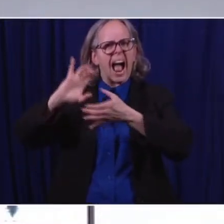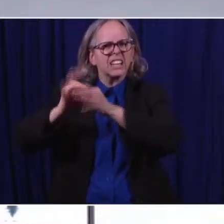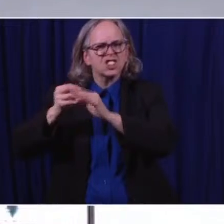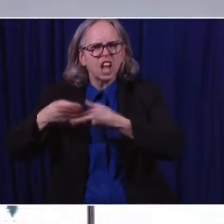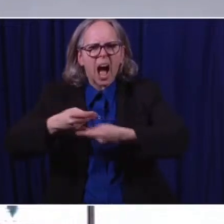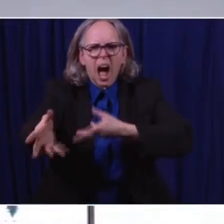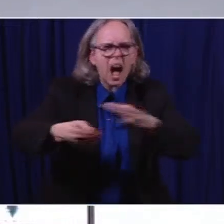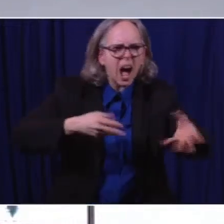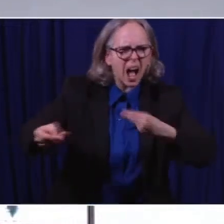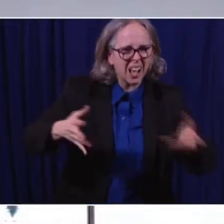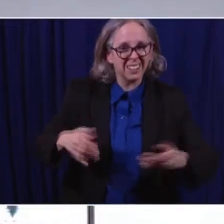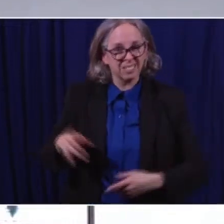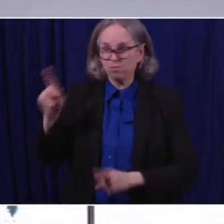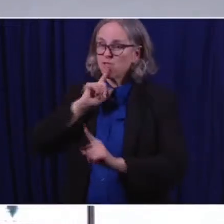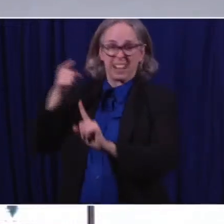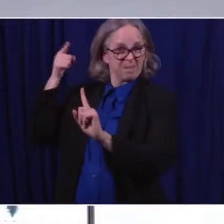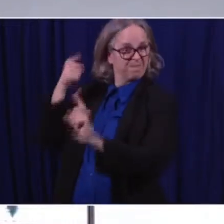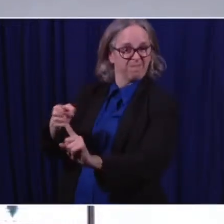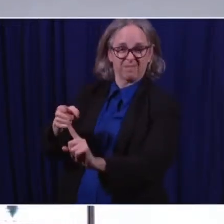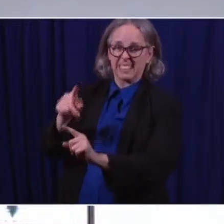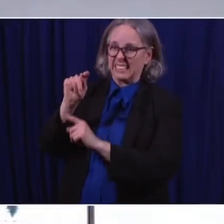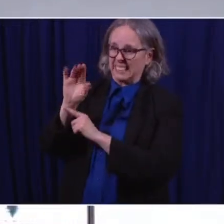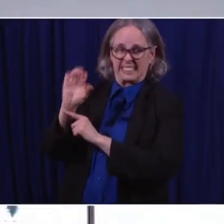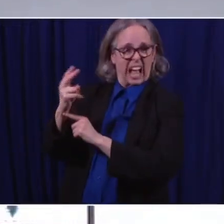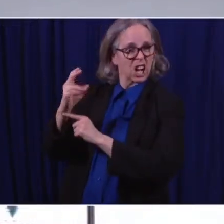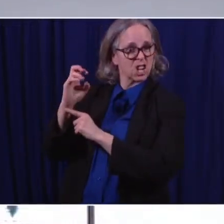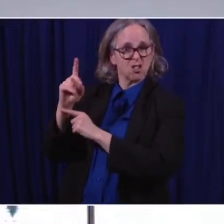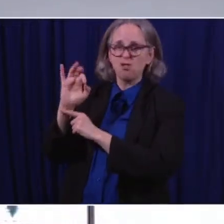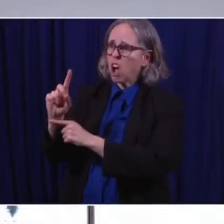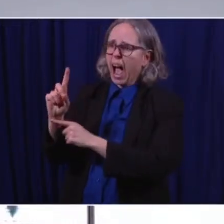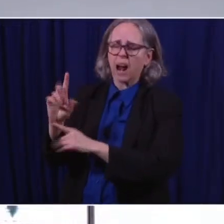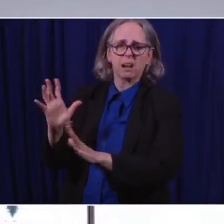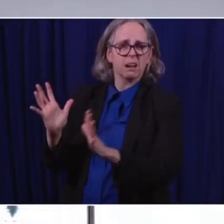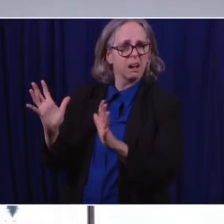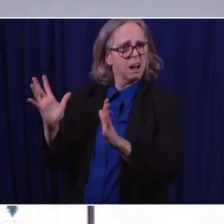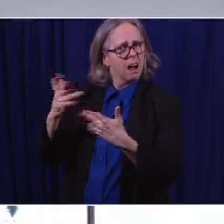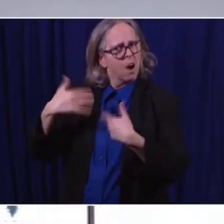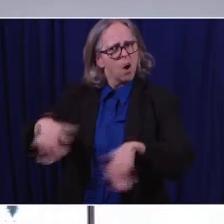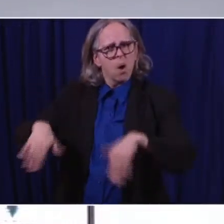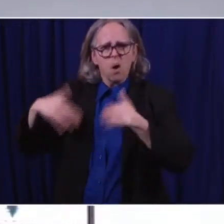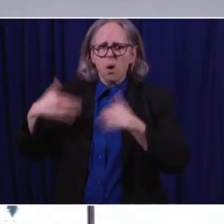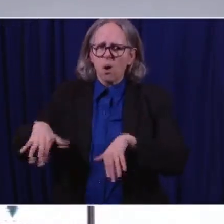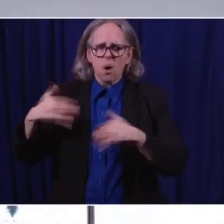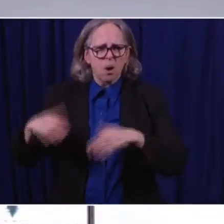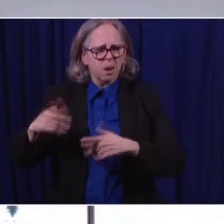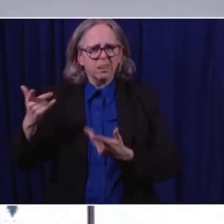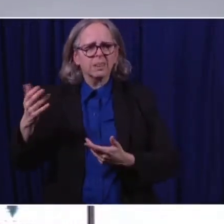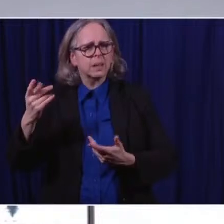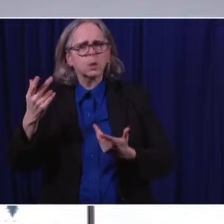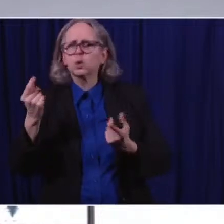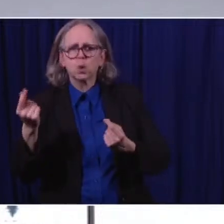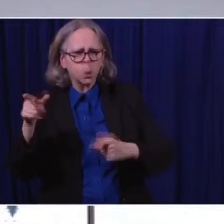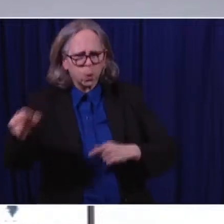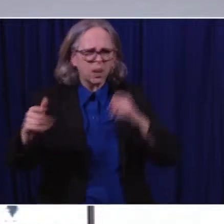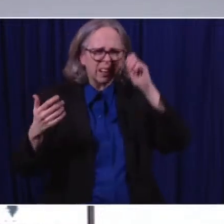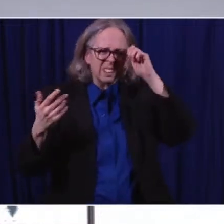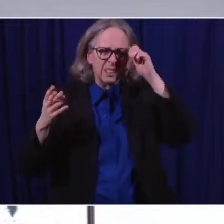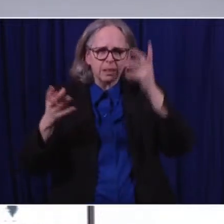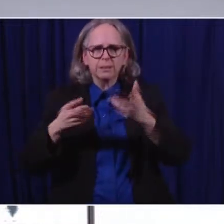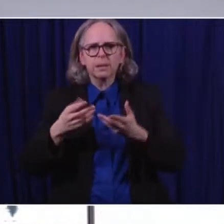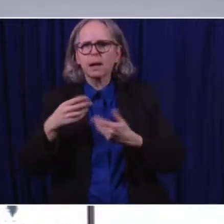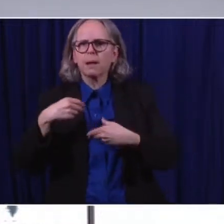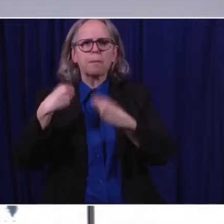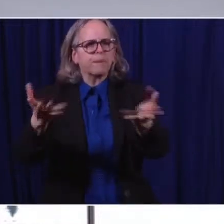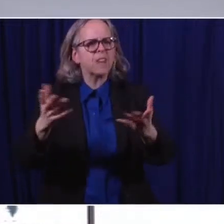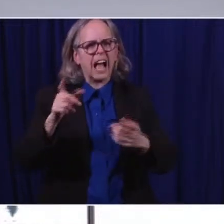used the program to help provide 24 industry credentials. We're in another round of funding on this, which